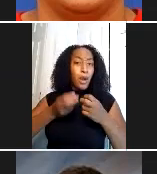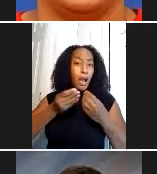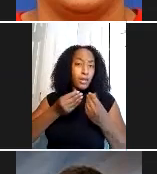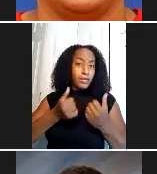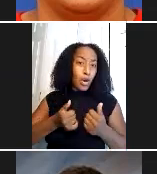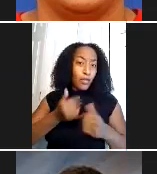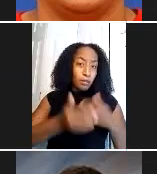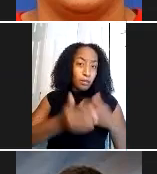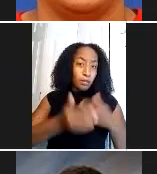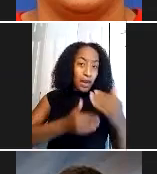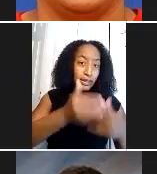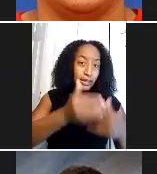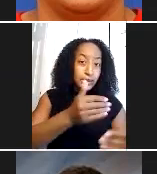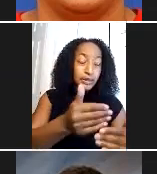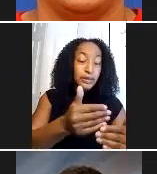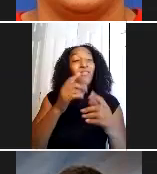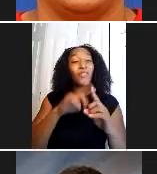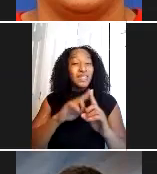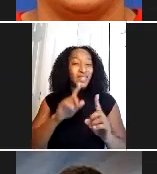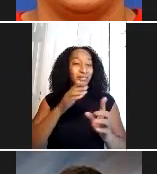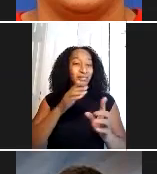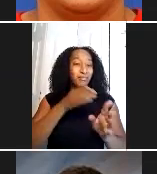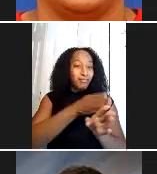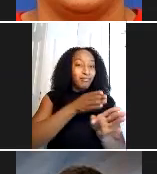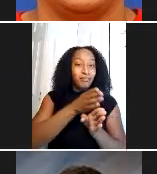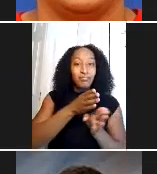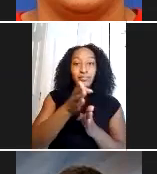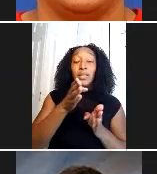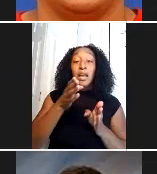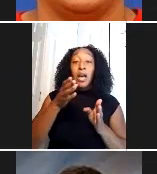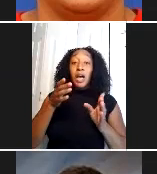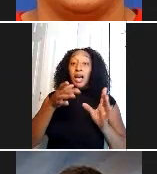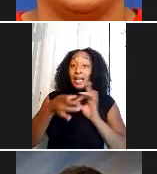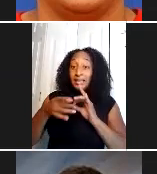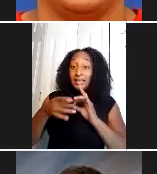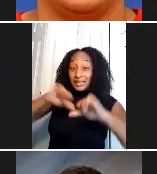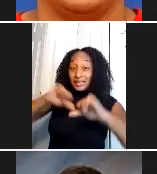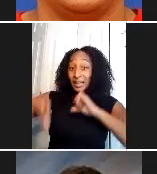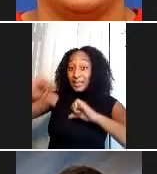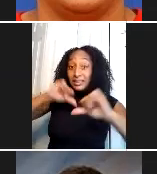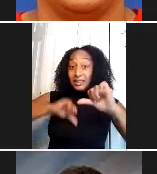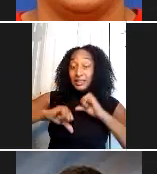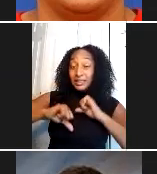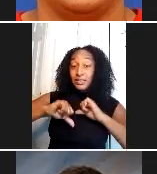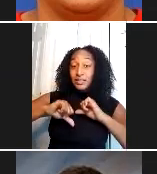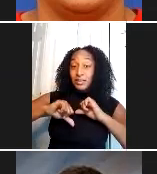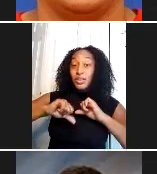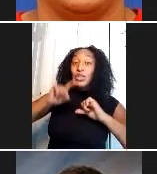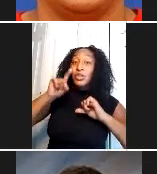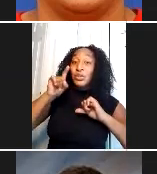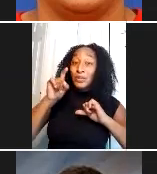areas, because in science it has to be testable.